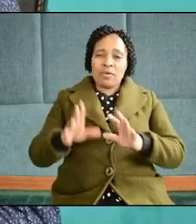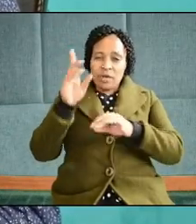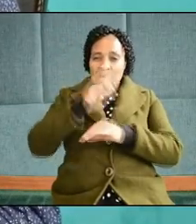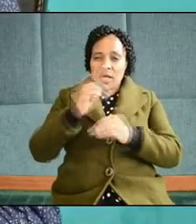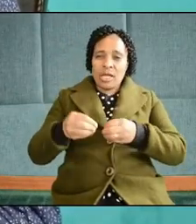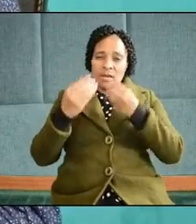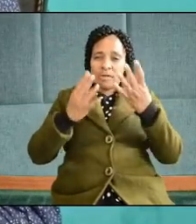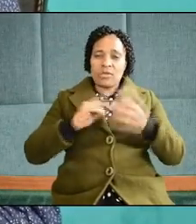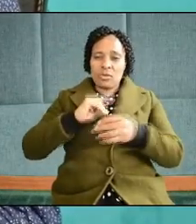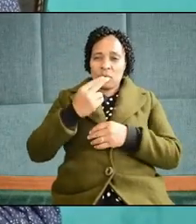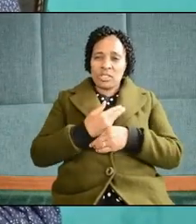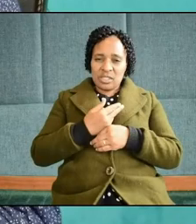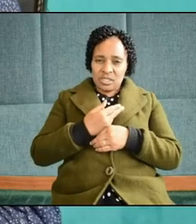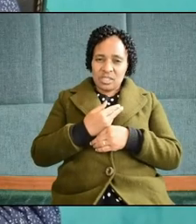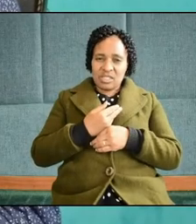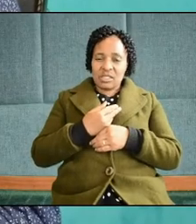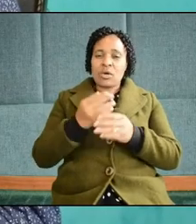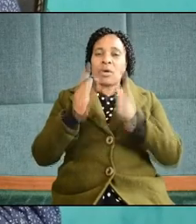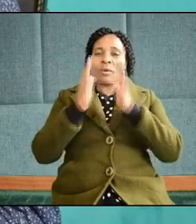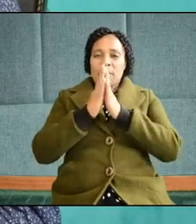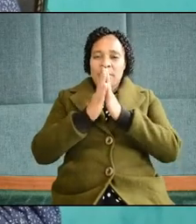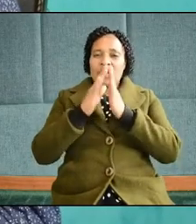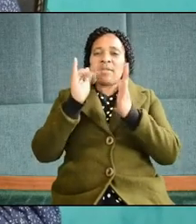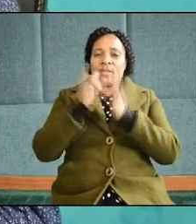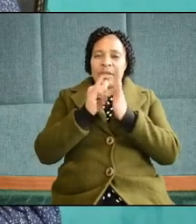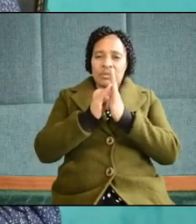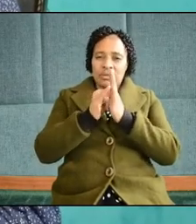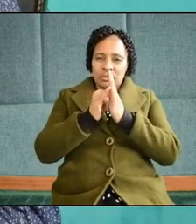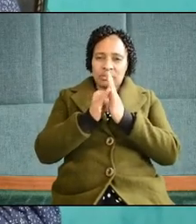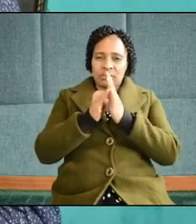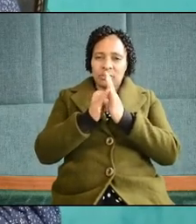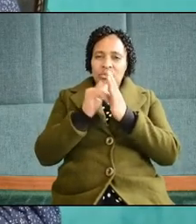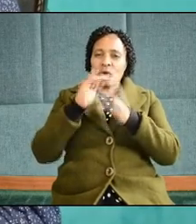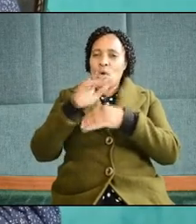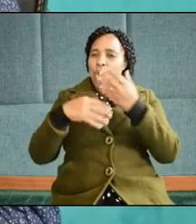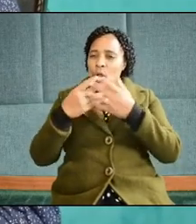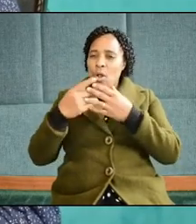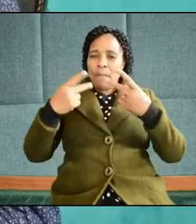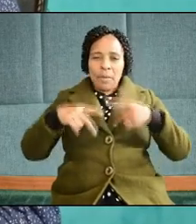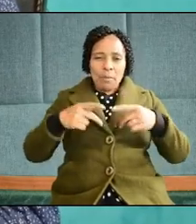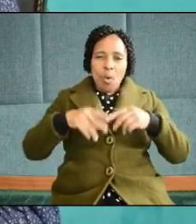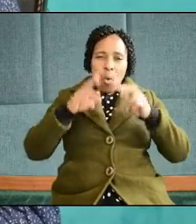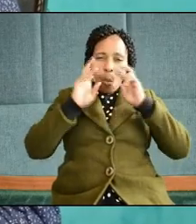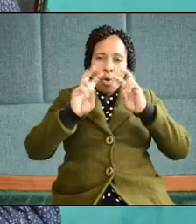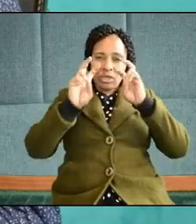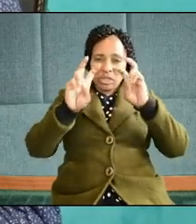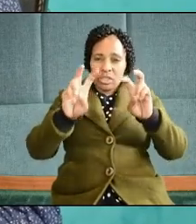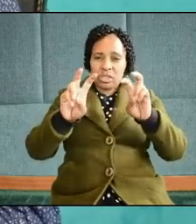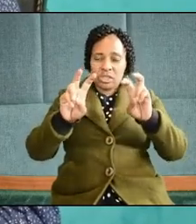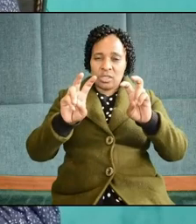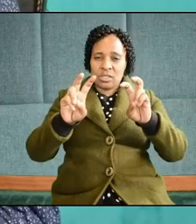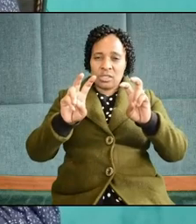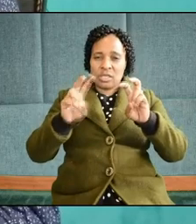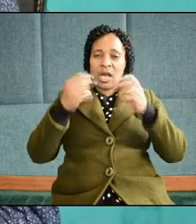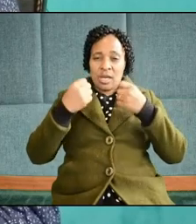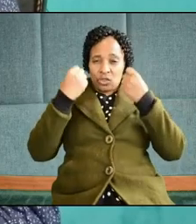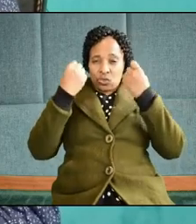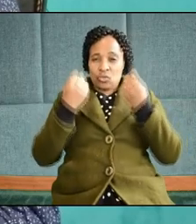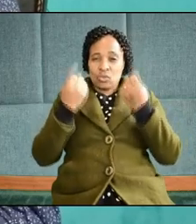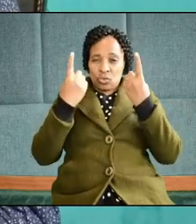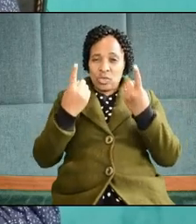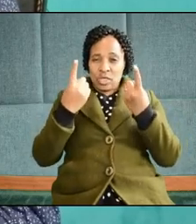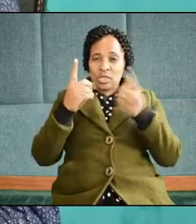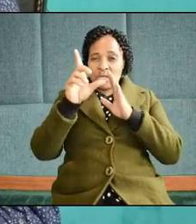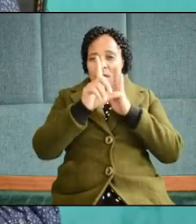given unto us. We pray that all the people watching have understood